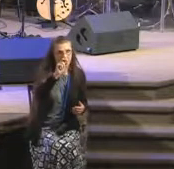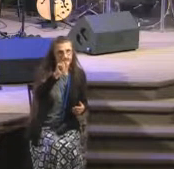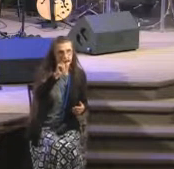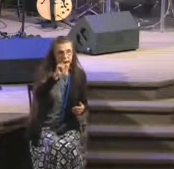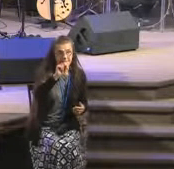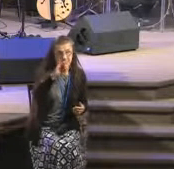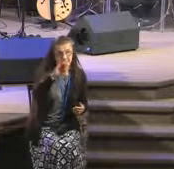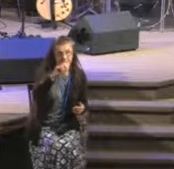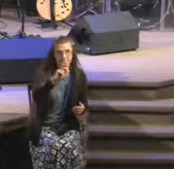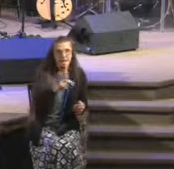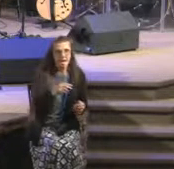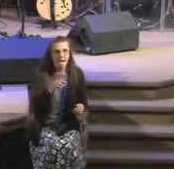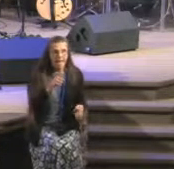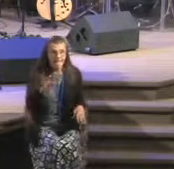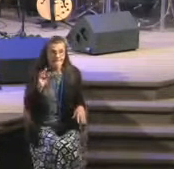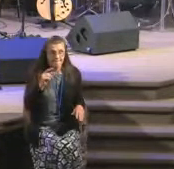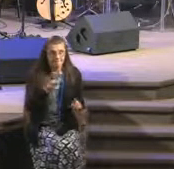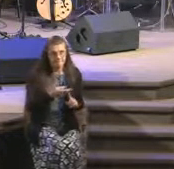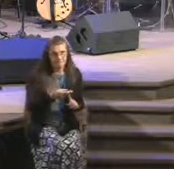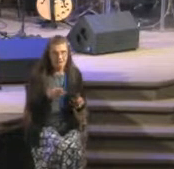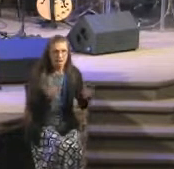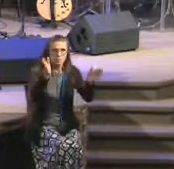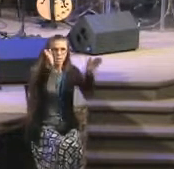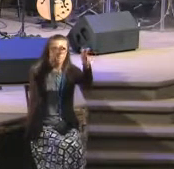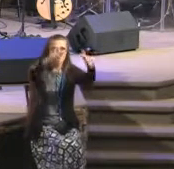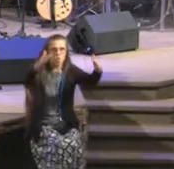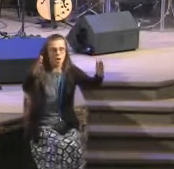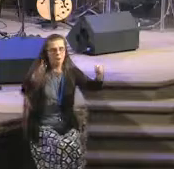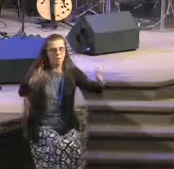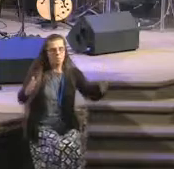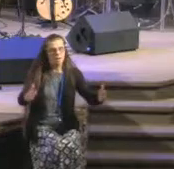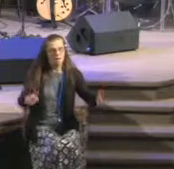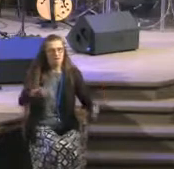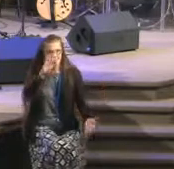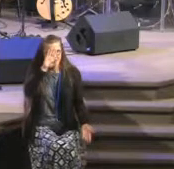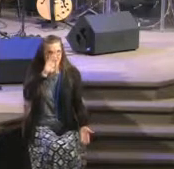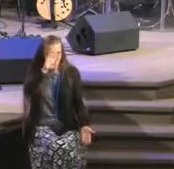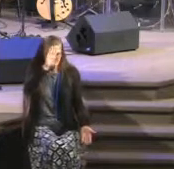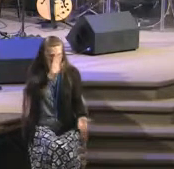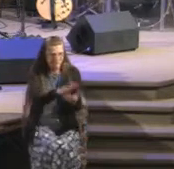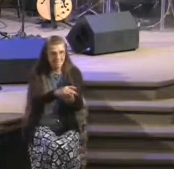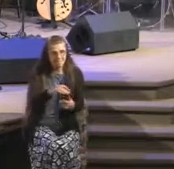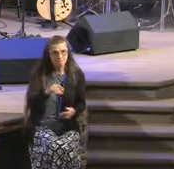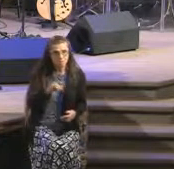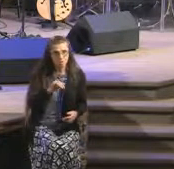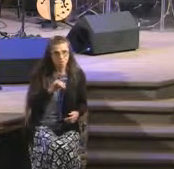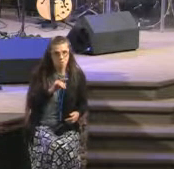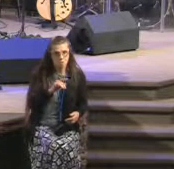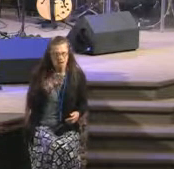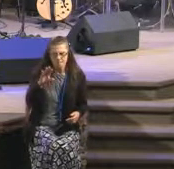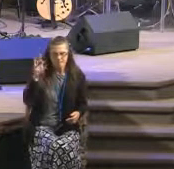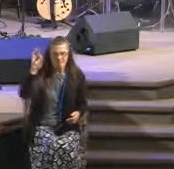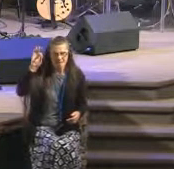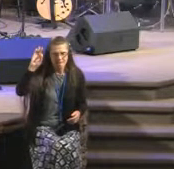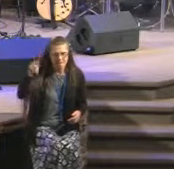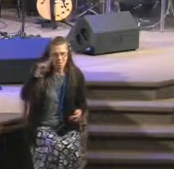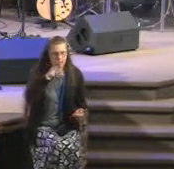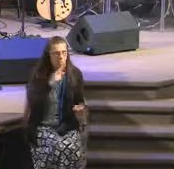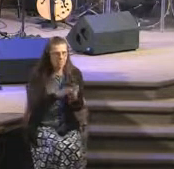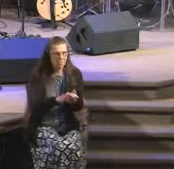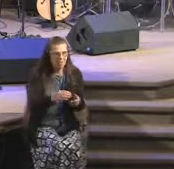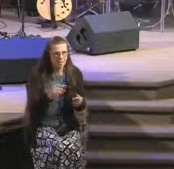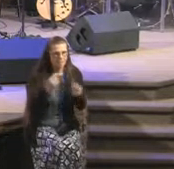the choir is coming down from singing their song, the pastor's wife decides to confront the mistress coming out of the